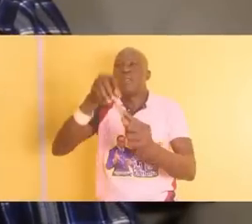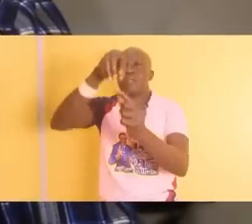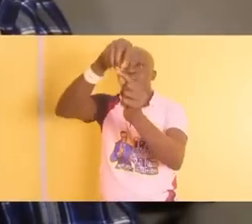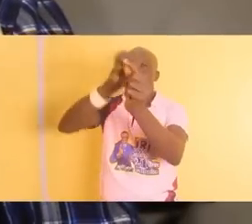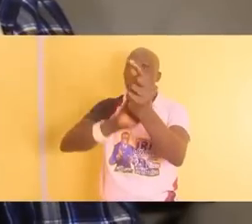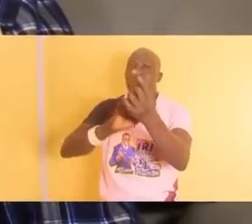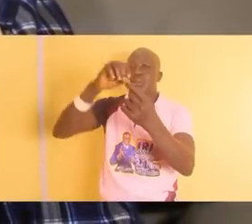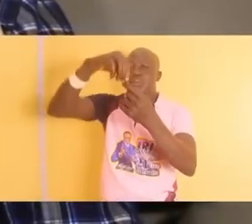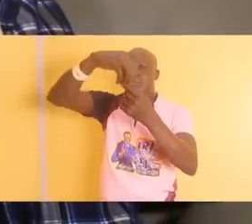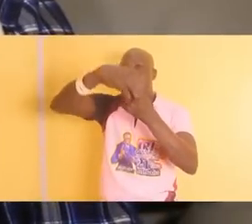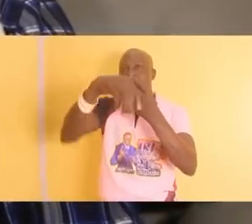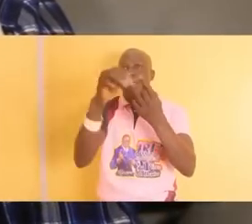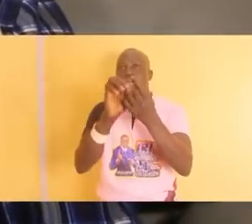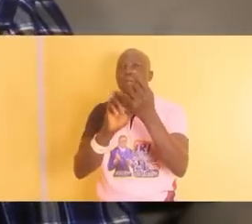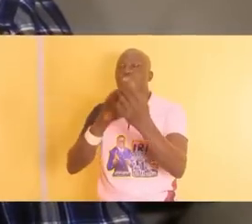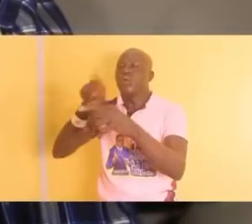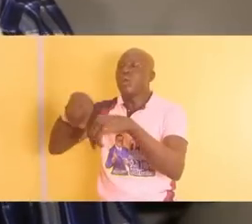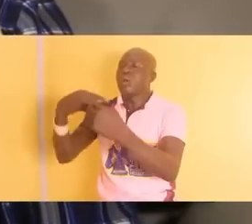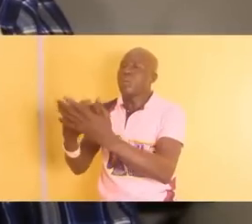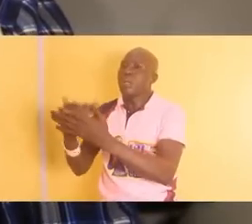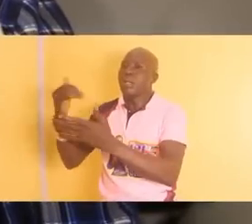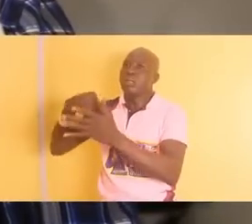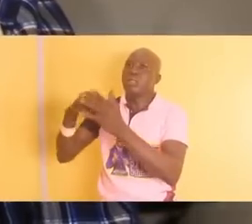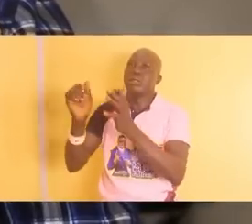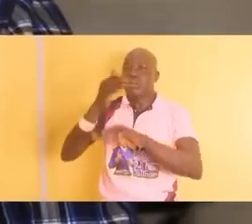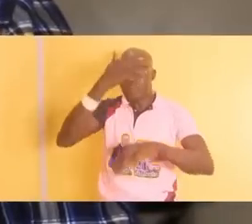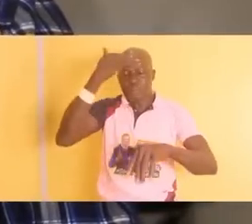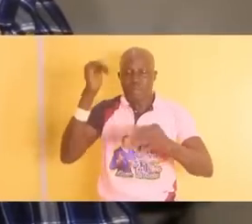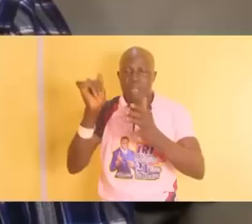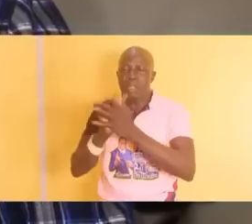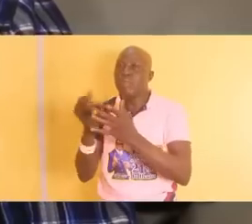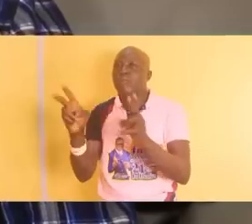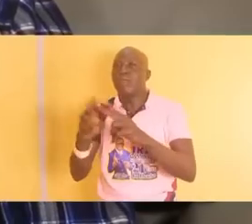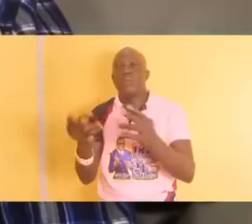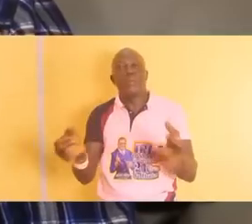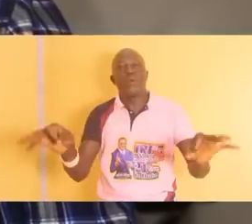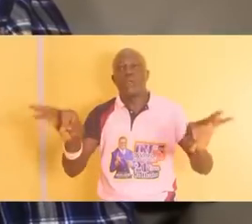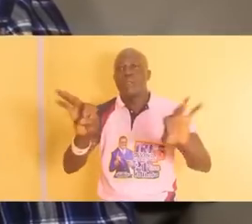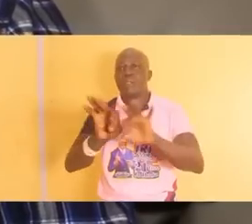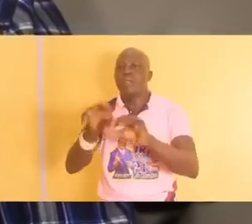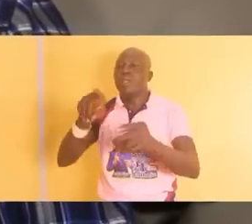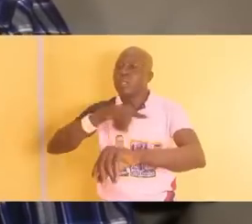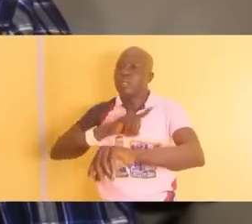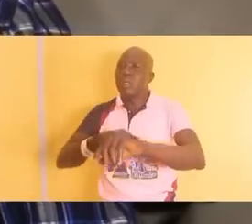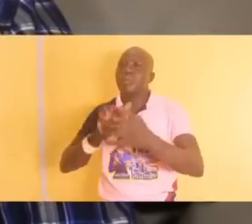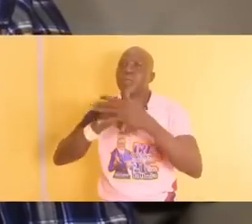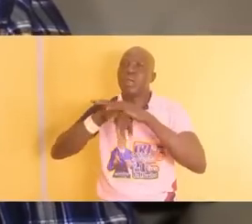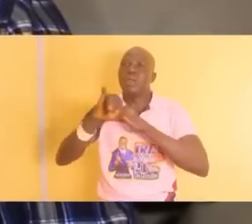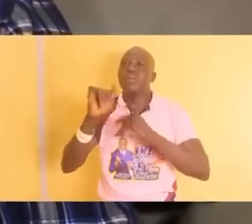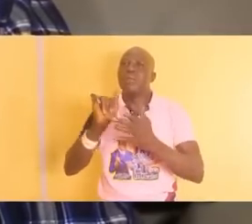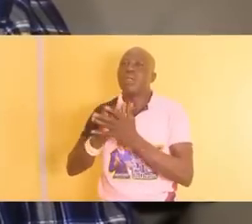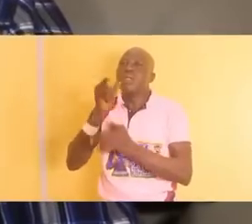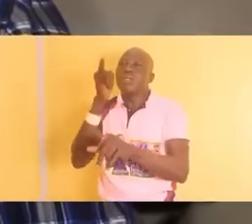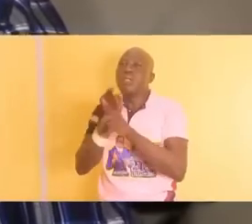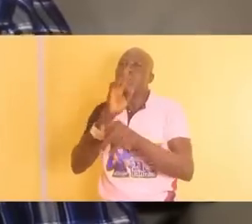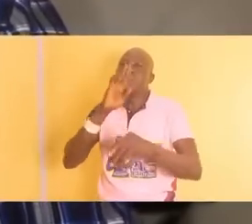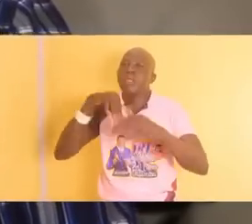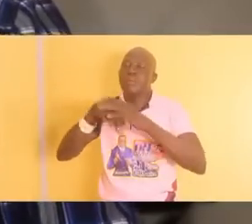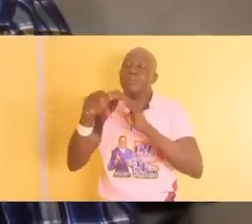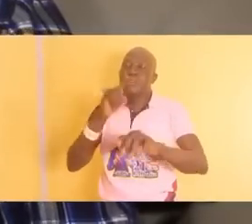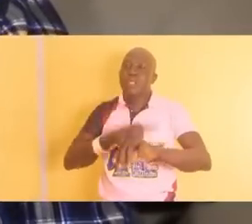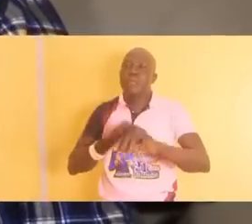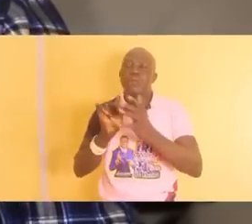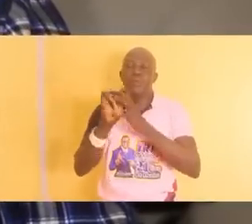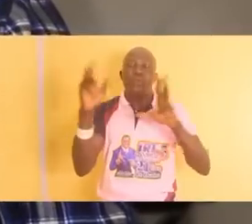Wednesday, come along with banana. Go and buy it today. Don't forget. It's very important. This period that I'm in is